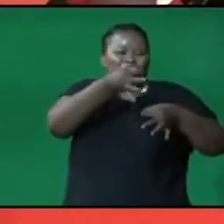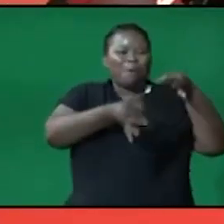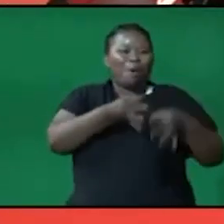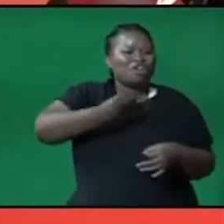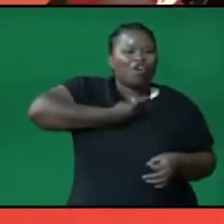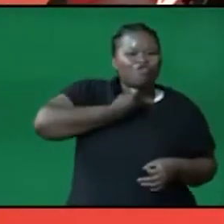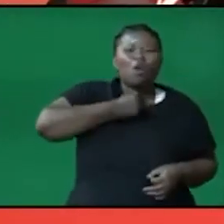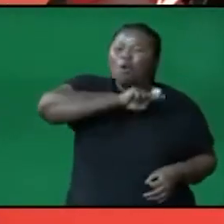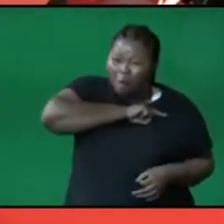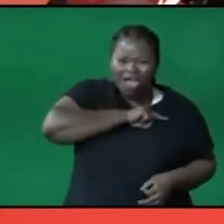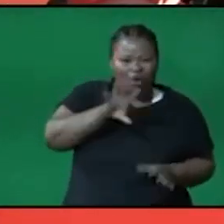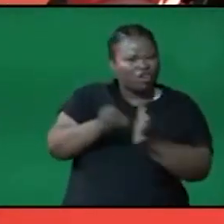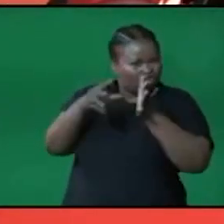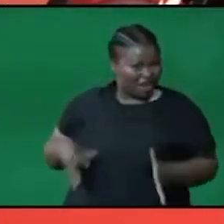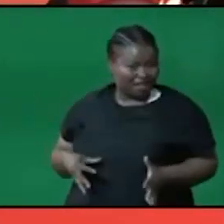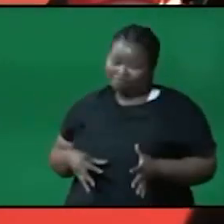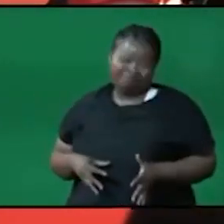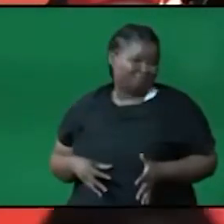youth because you are a student.